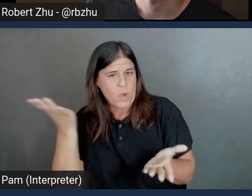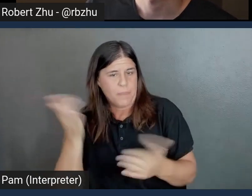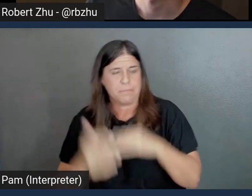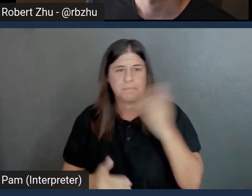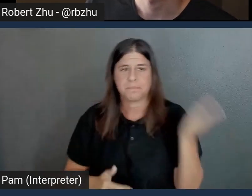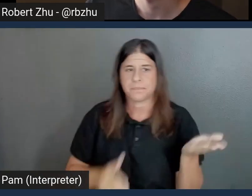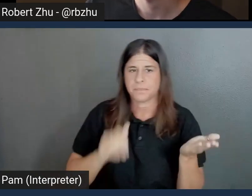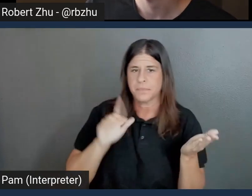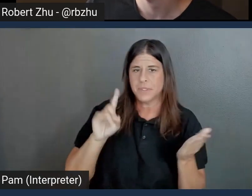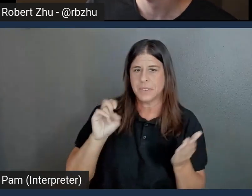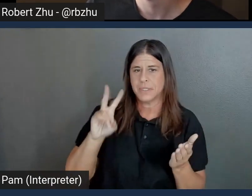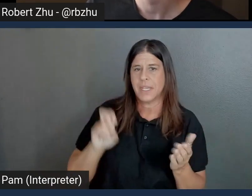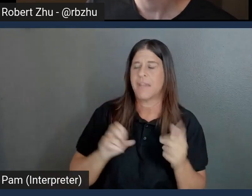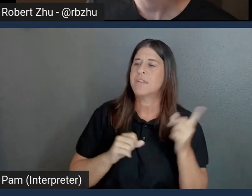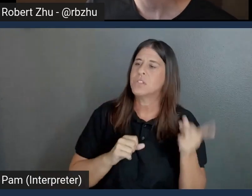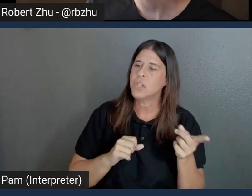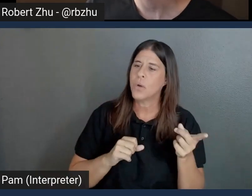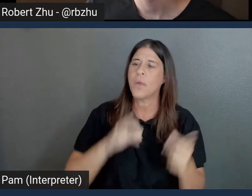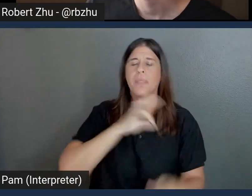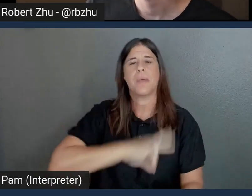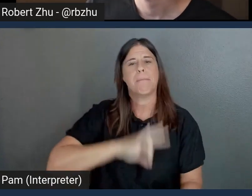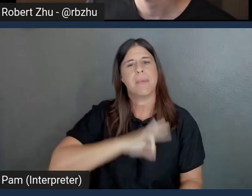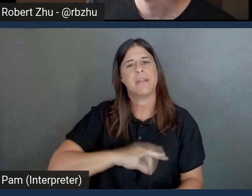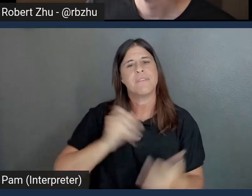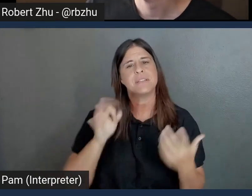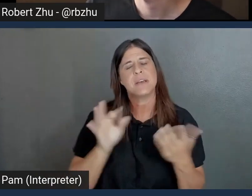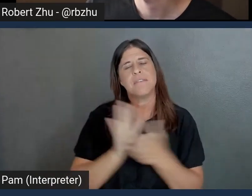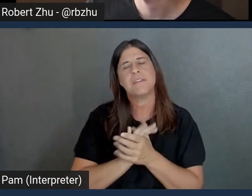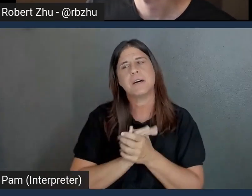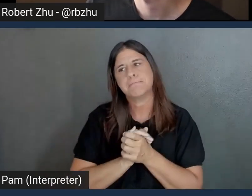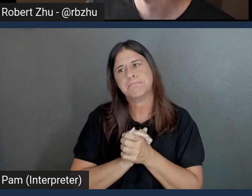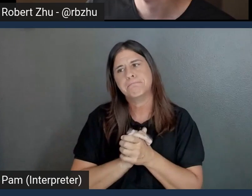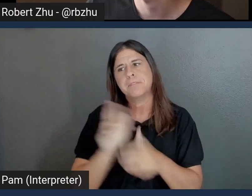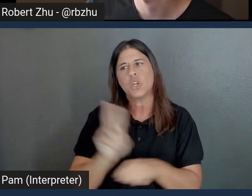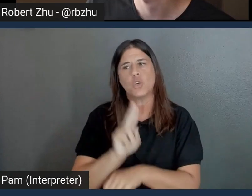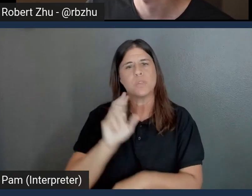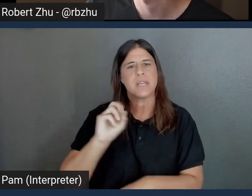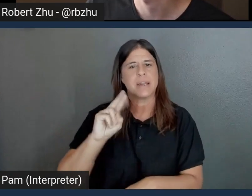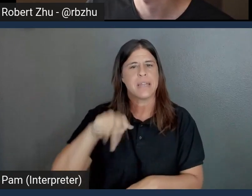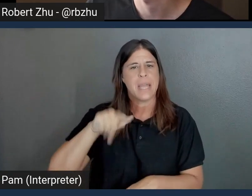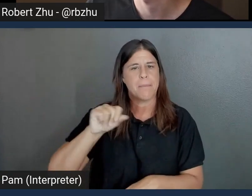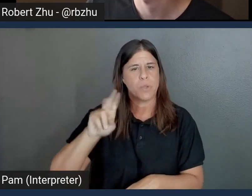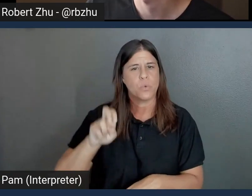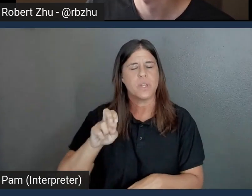So with the benefits of using Neptune is